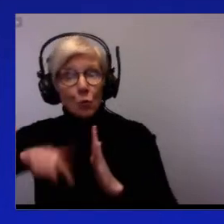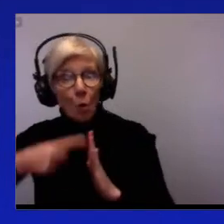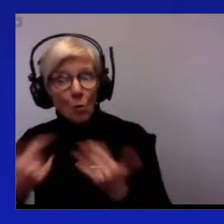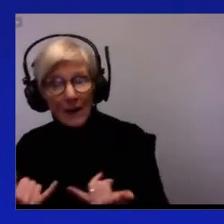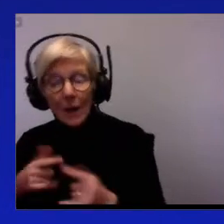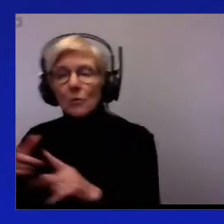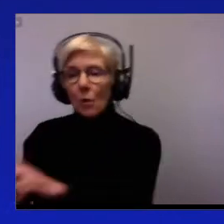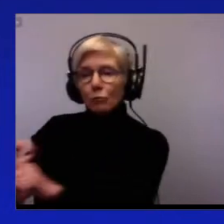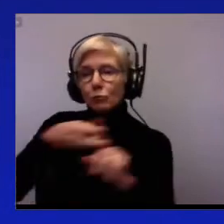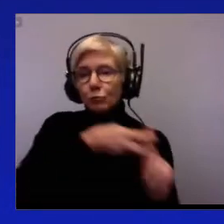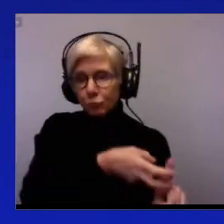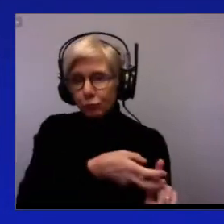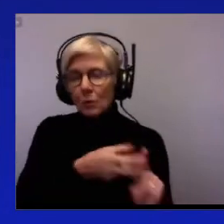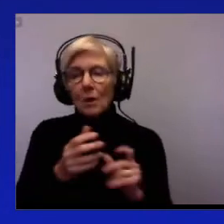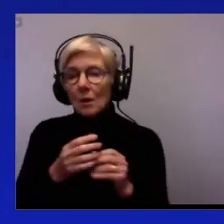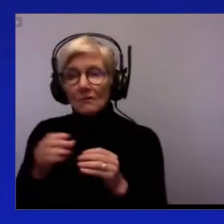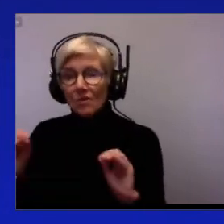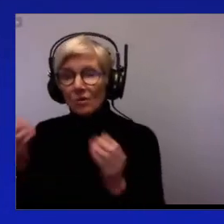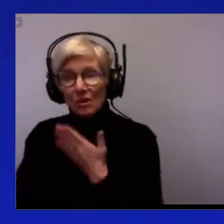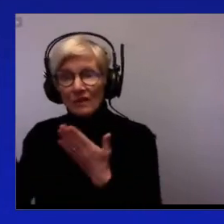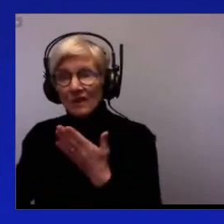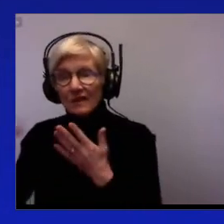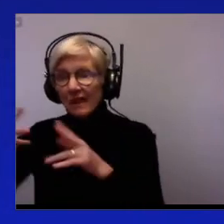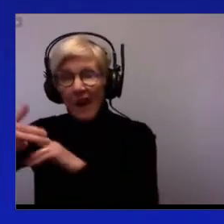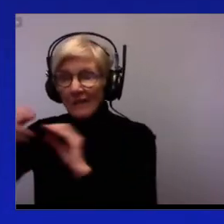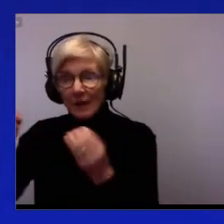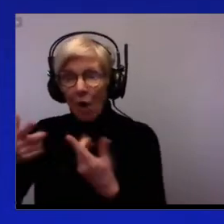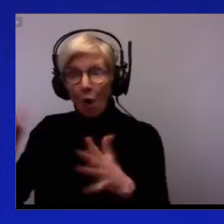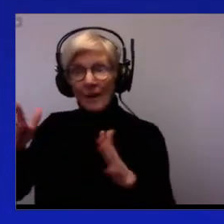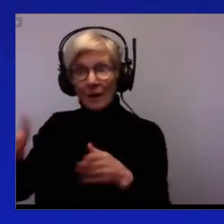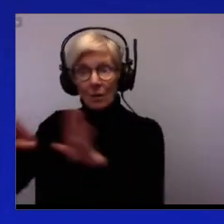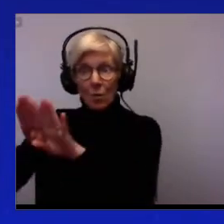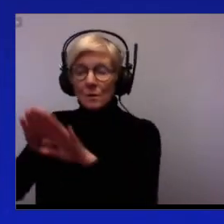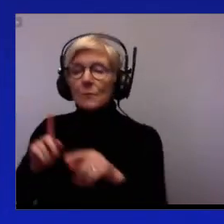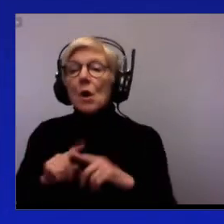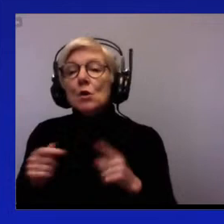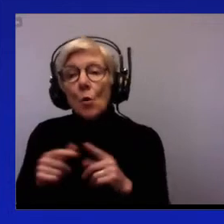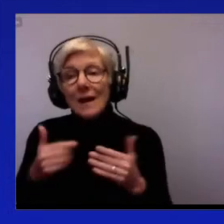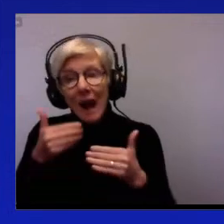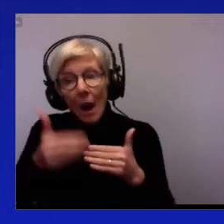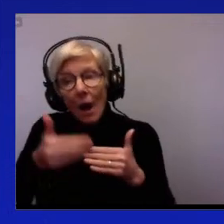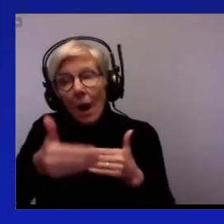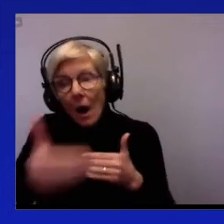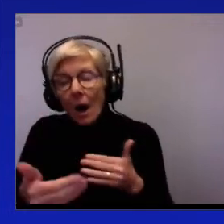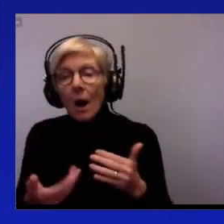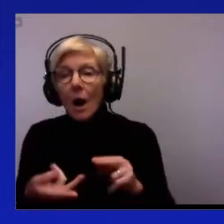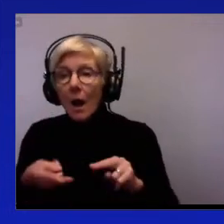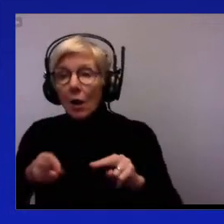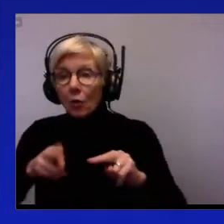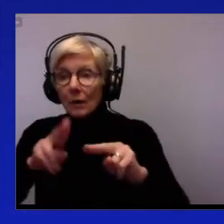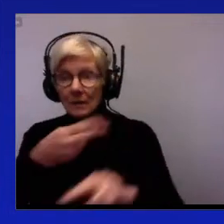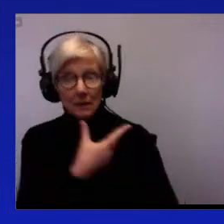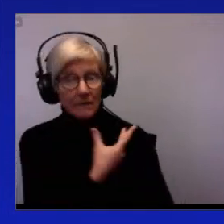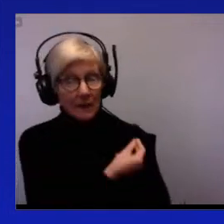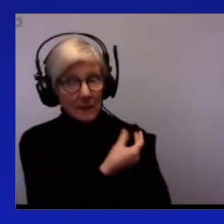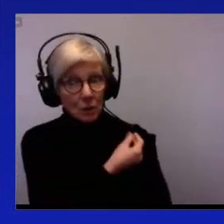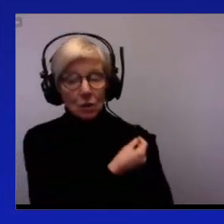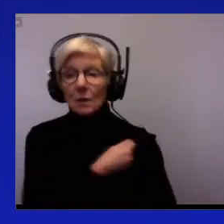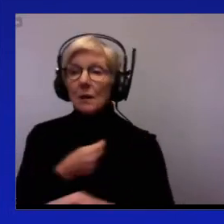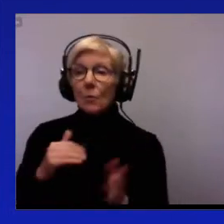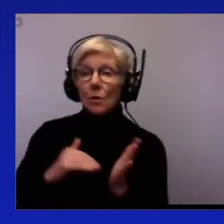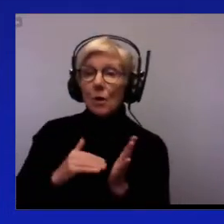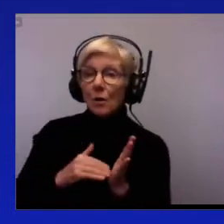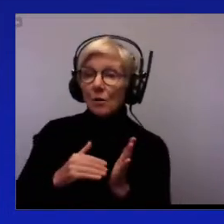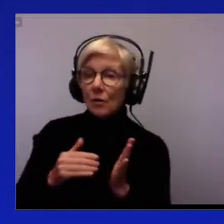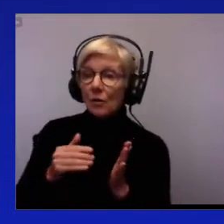That'll probably shift eventually as we start giving more vaccinations, and maybe Dr. Etches and others say we can start reopening